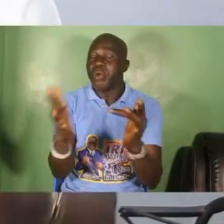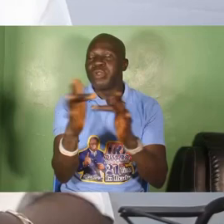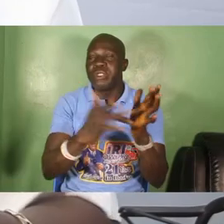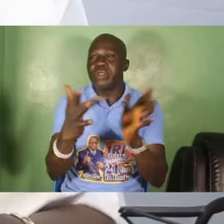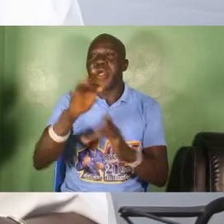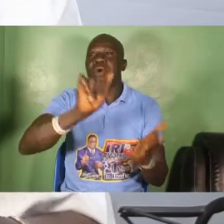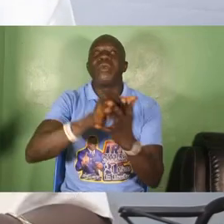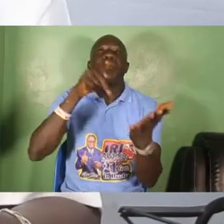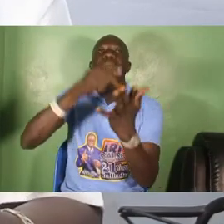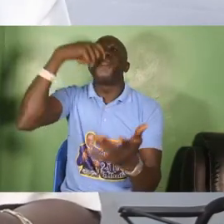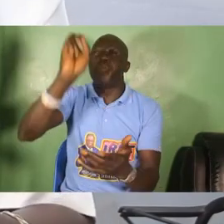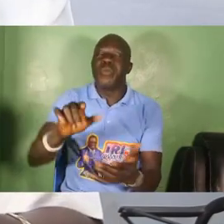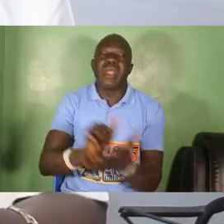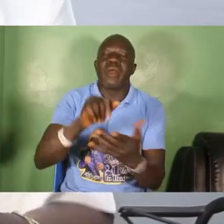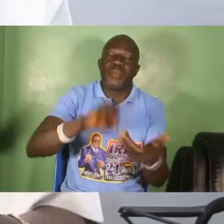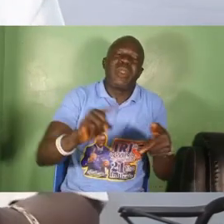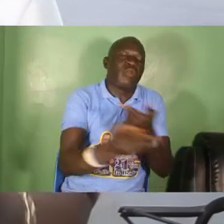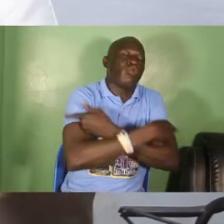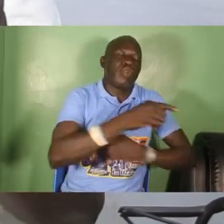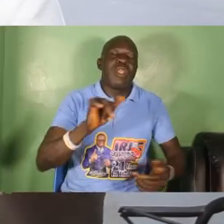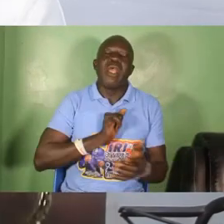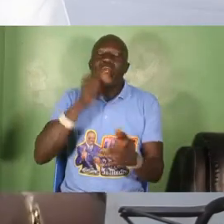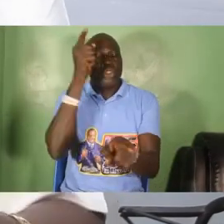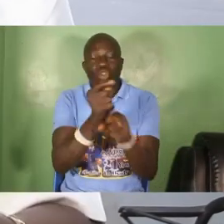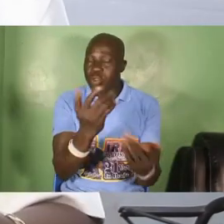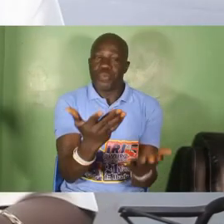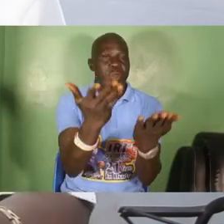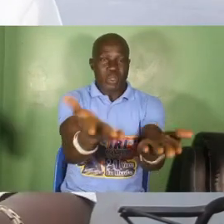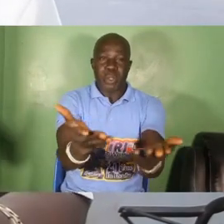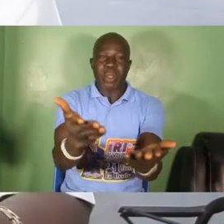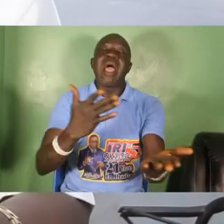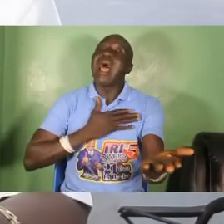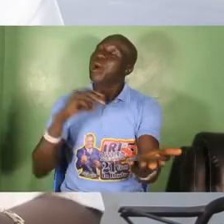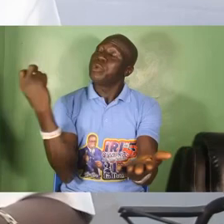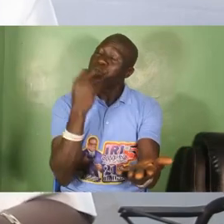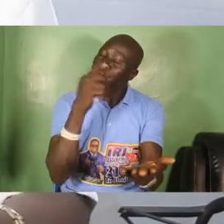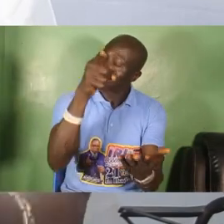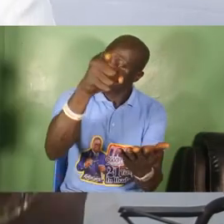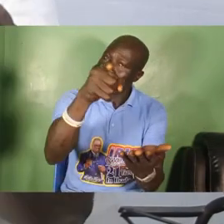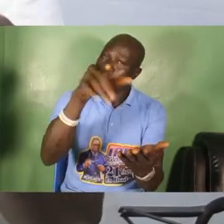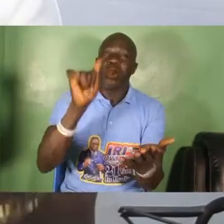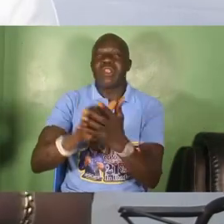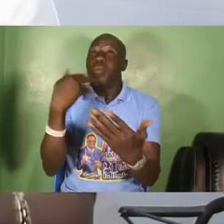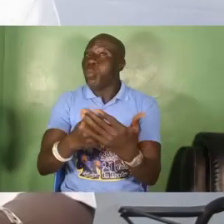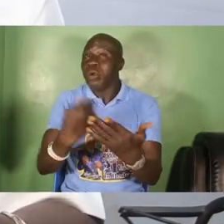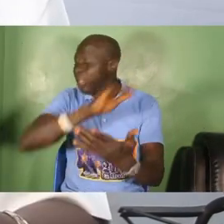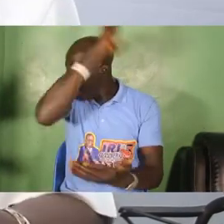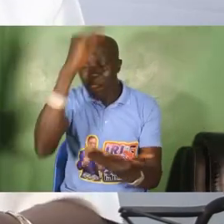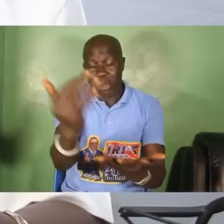you come now. At the end of my soul. And those of that pray today. Just spread your hands. The money you